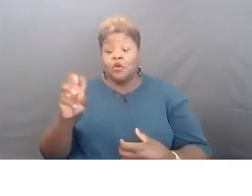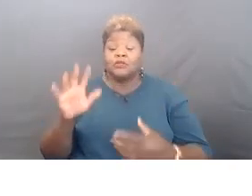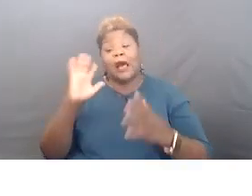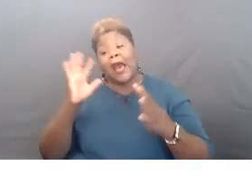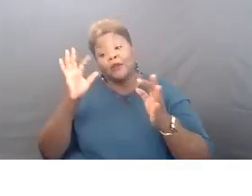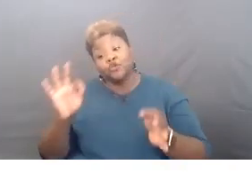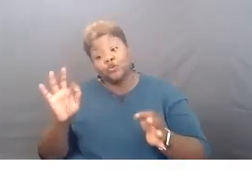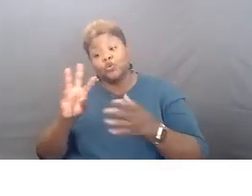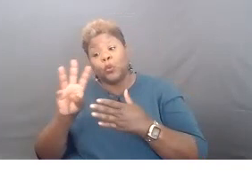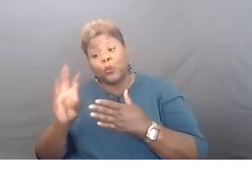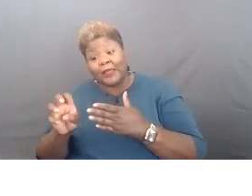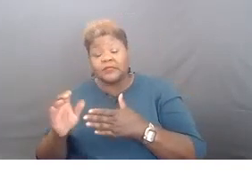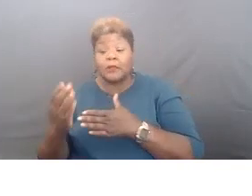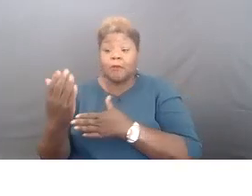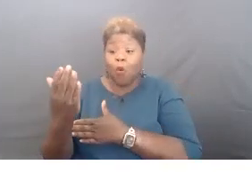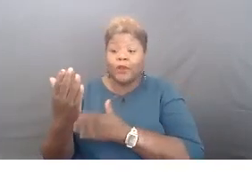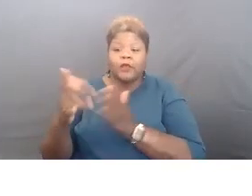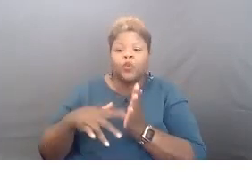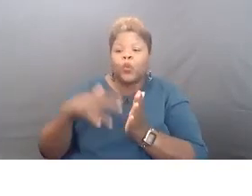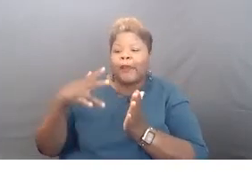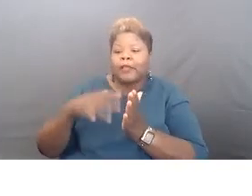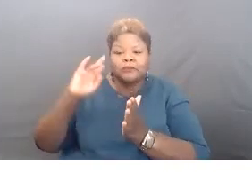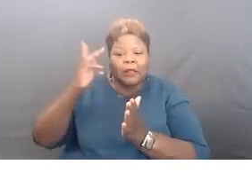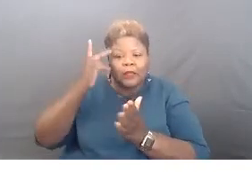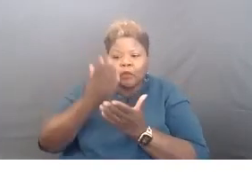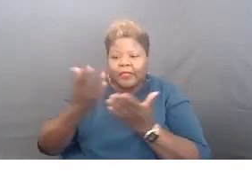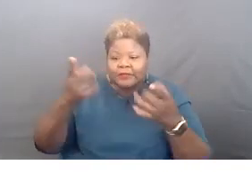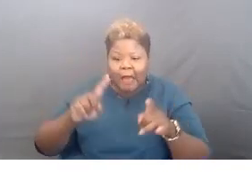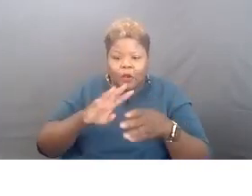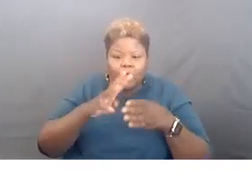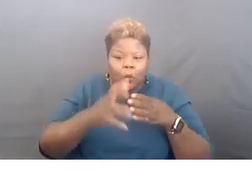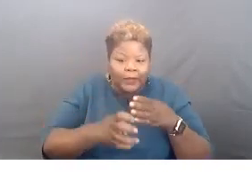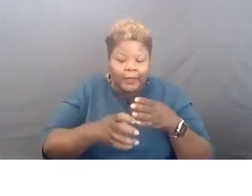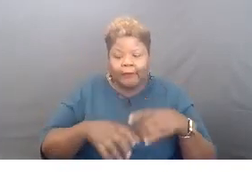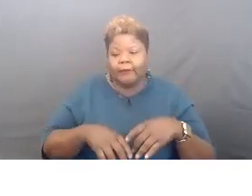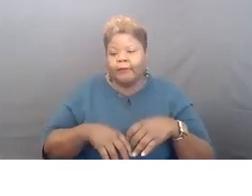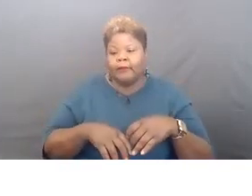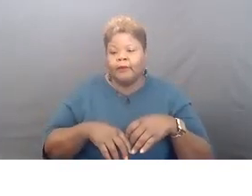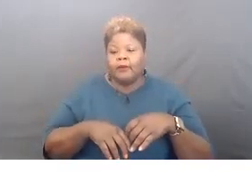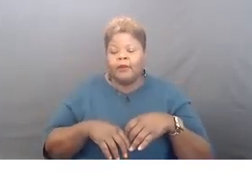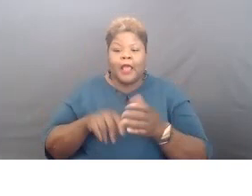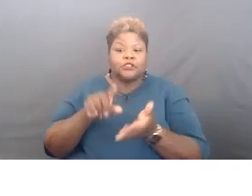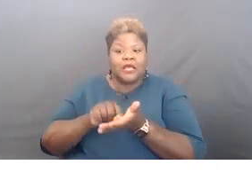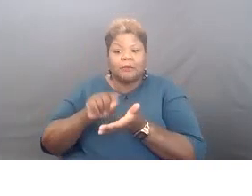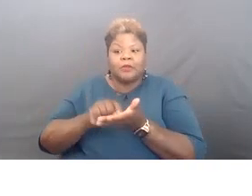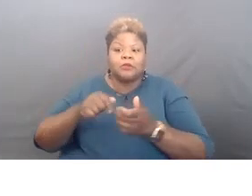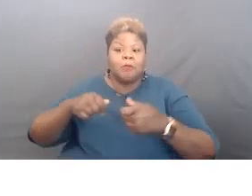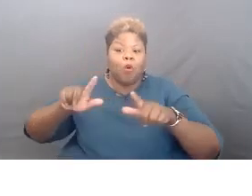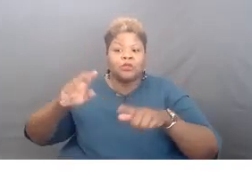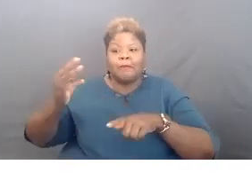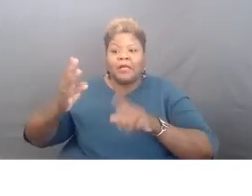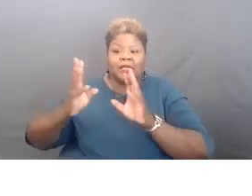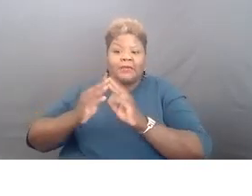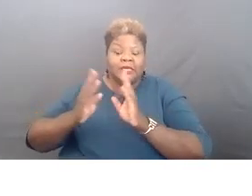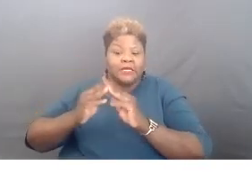the morning because rarely does political news happen over the weekend. When journalists pitch stories on their Monday meetings,